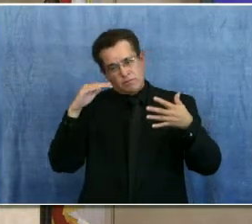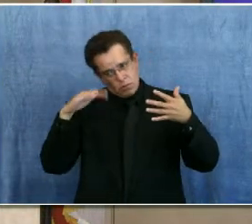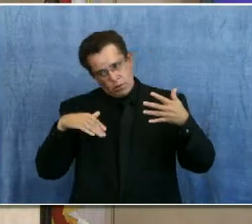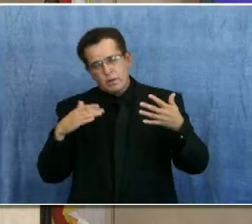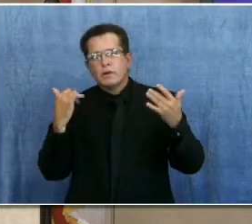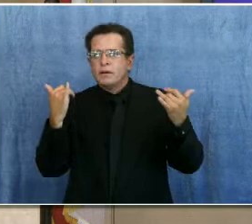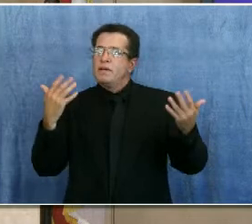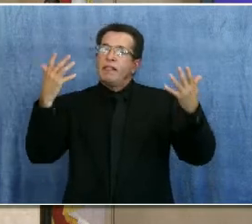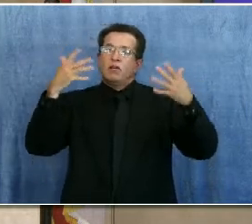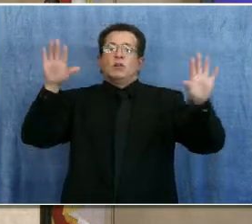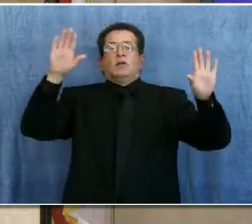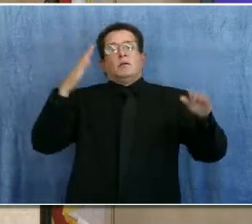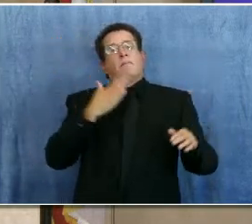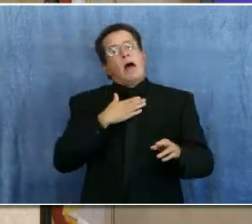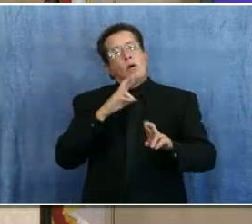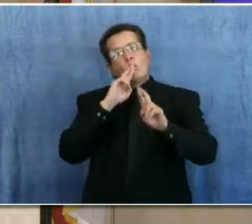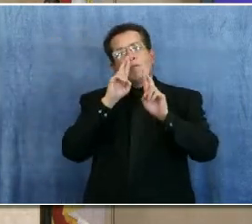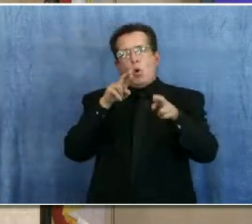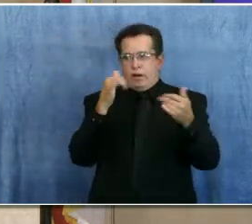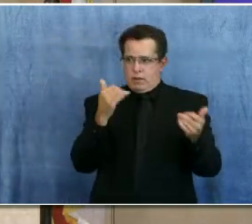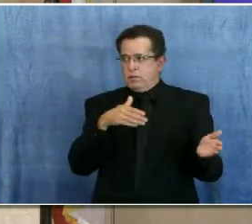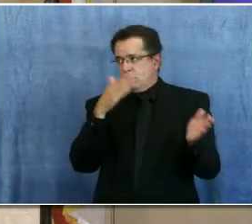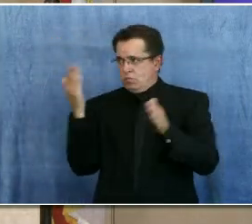Public Health Officer's update.